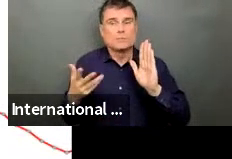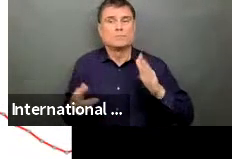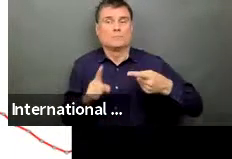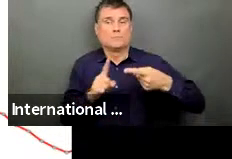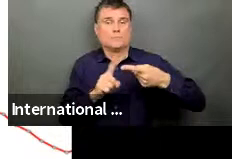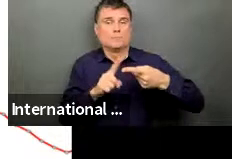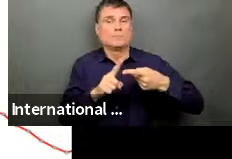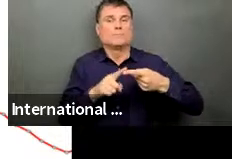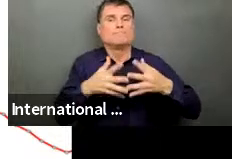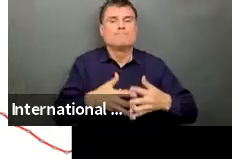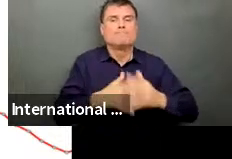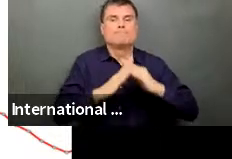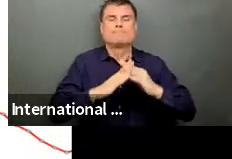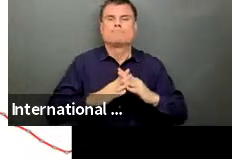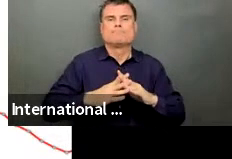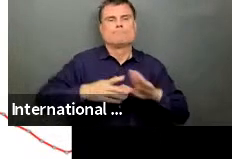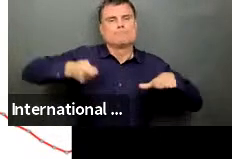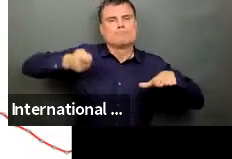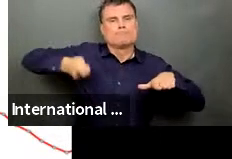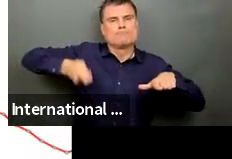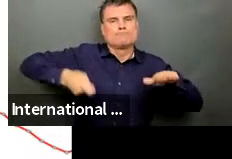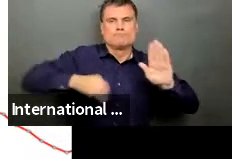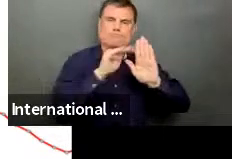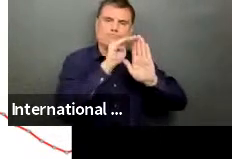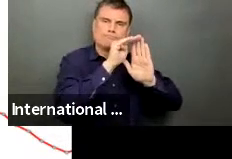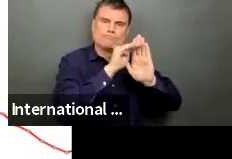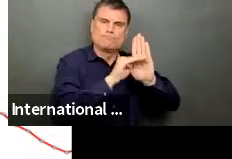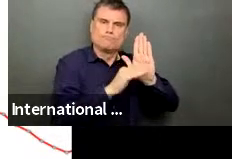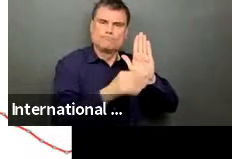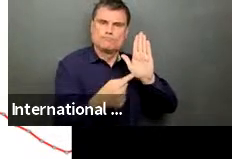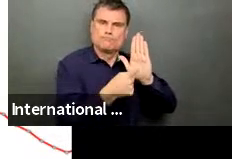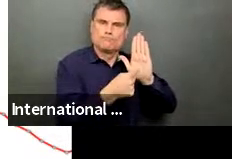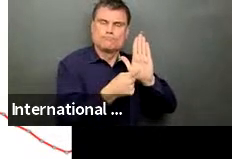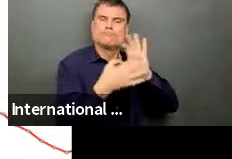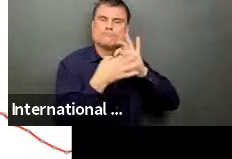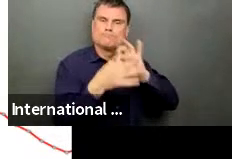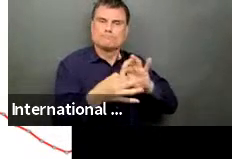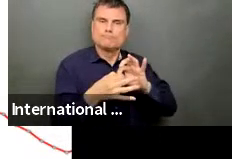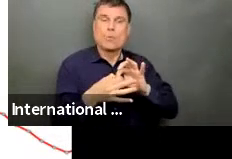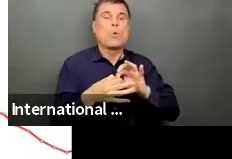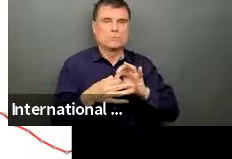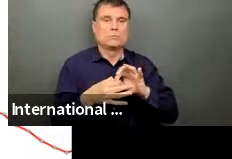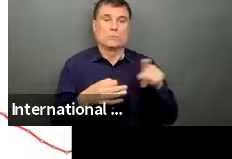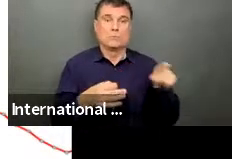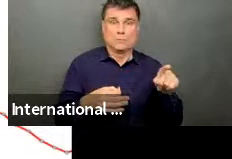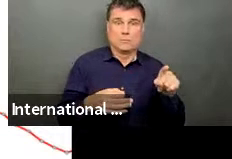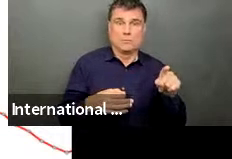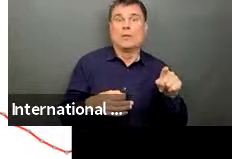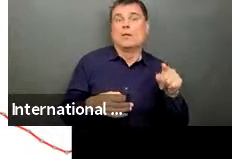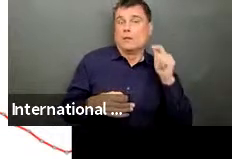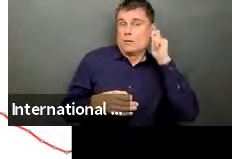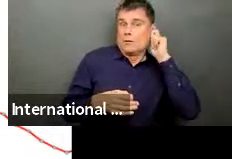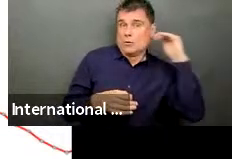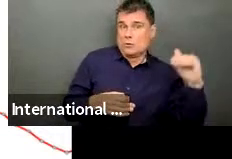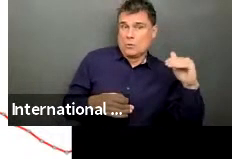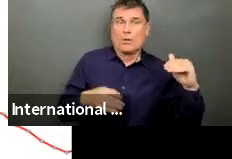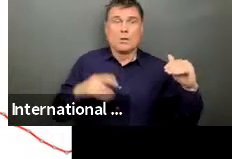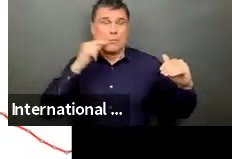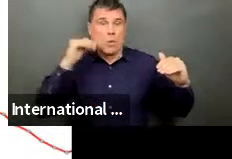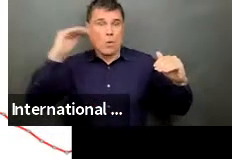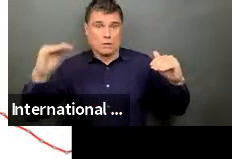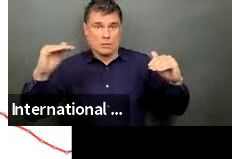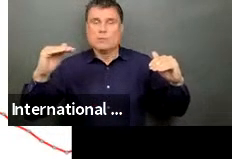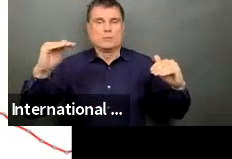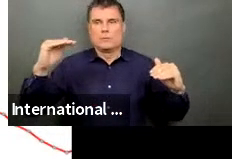toward gender equality in the 1970s, expanding to a more comprehensive social measure